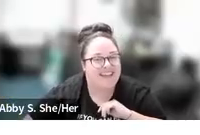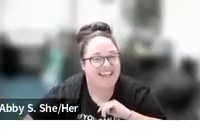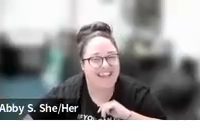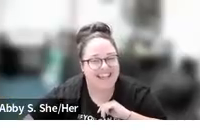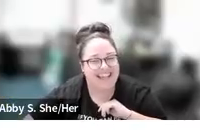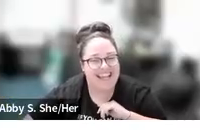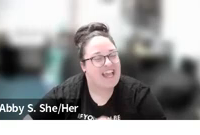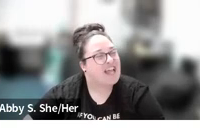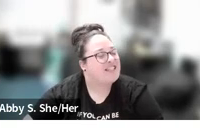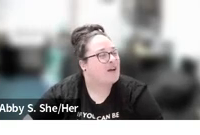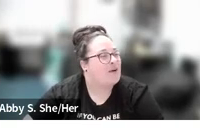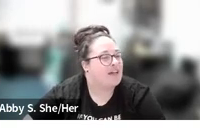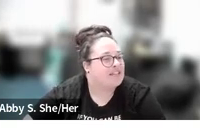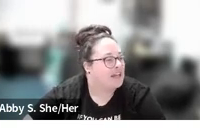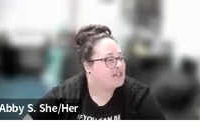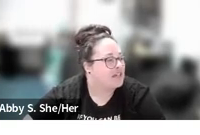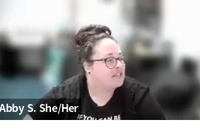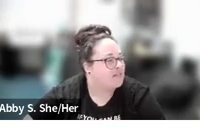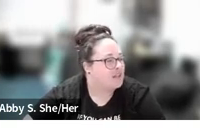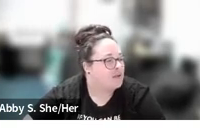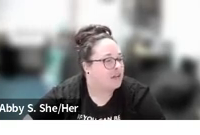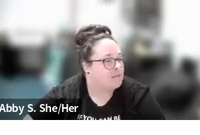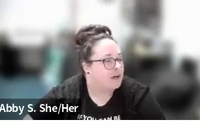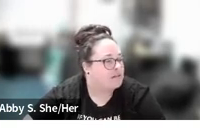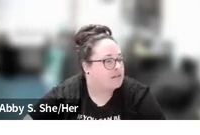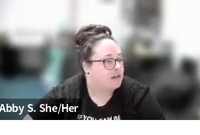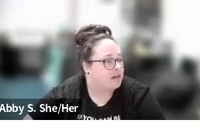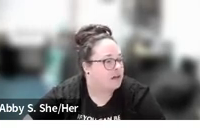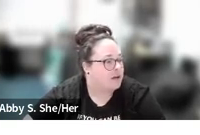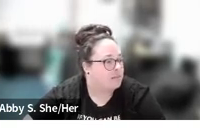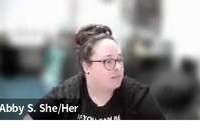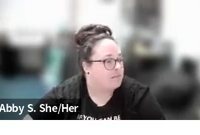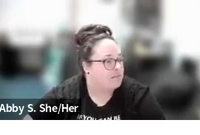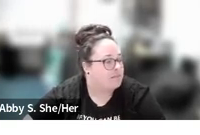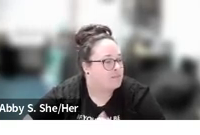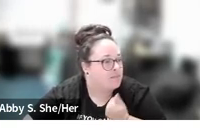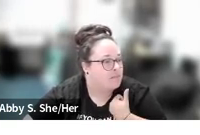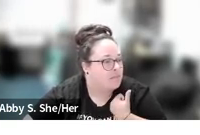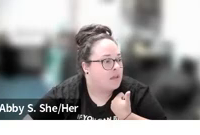Okay. So it's actually, it's a video and it compares the